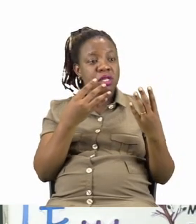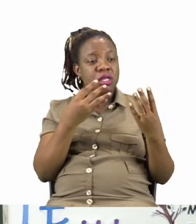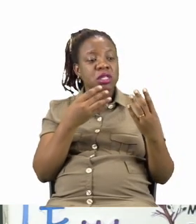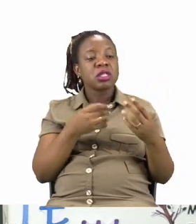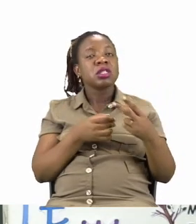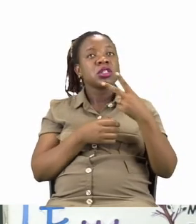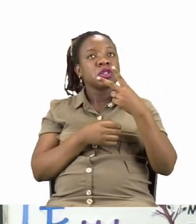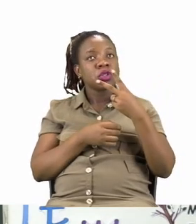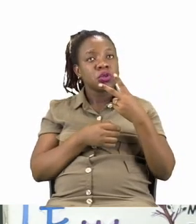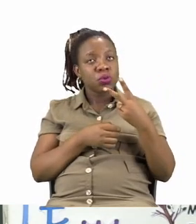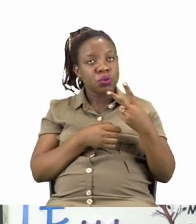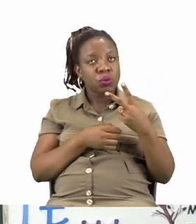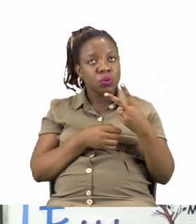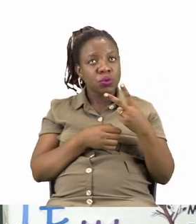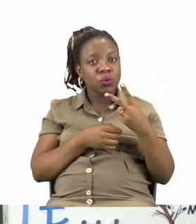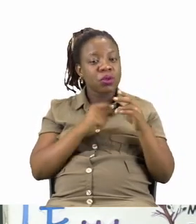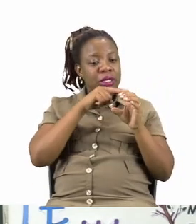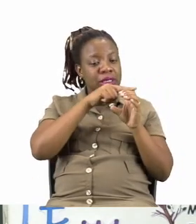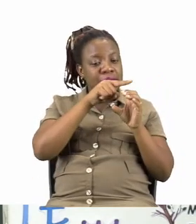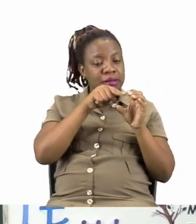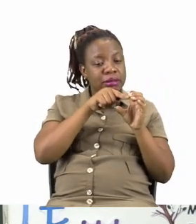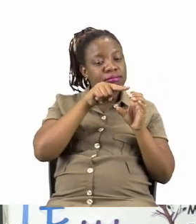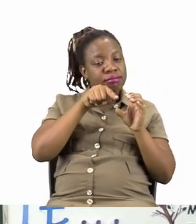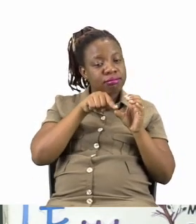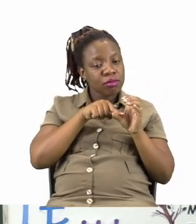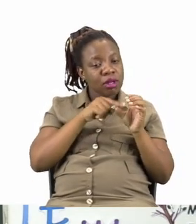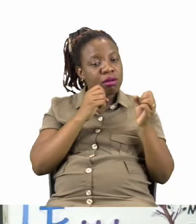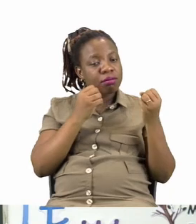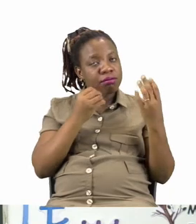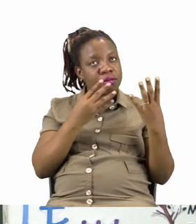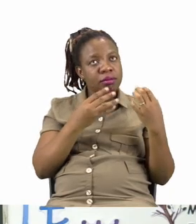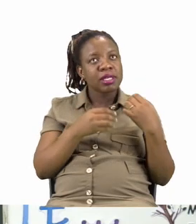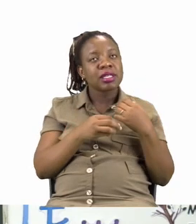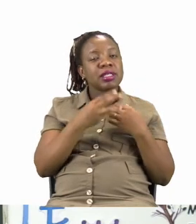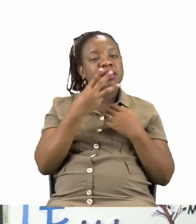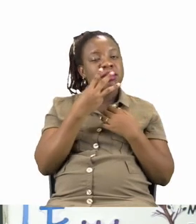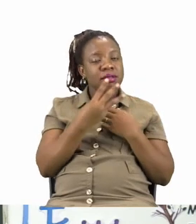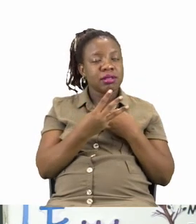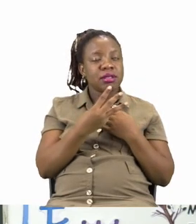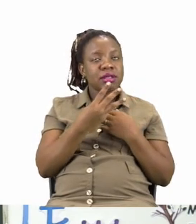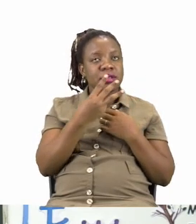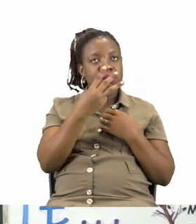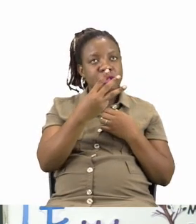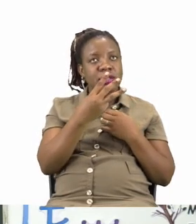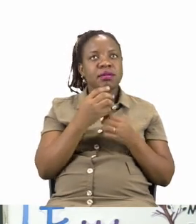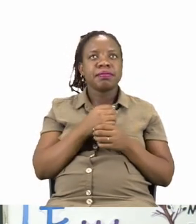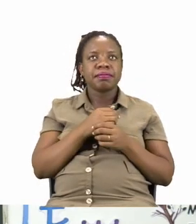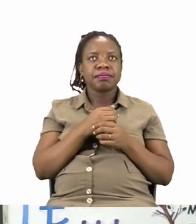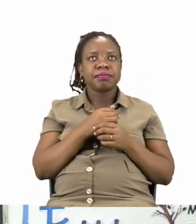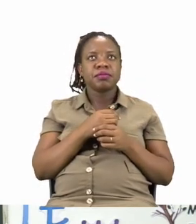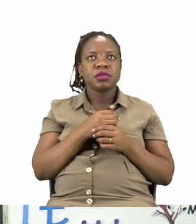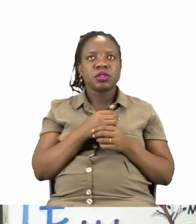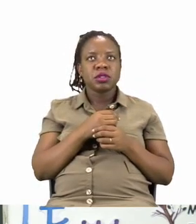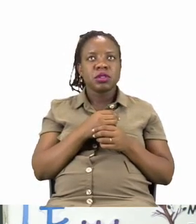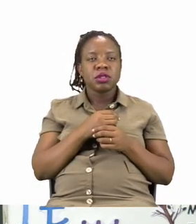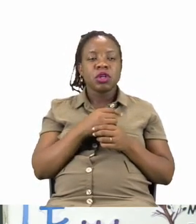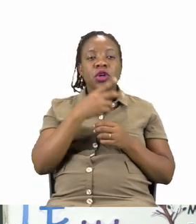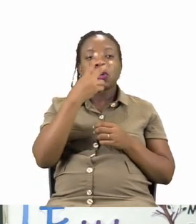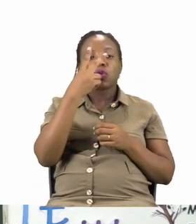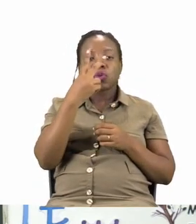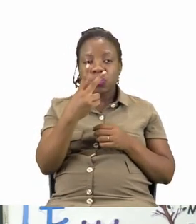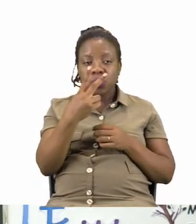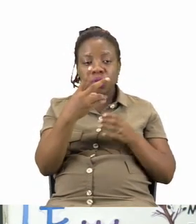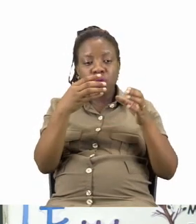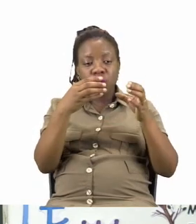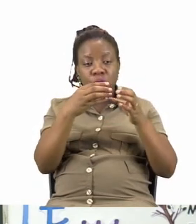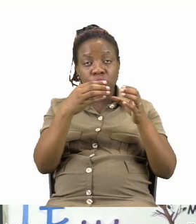3 little buttons in each group. So if we say 2 groups with 3